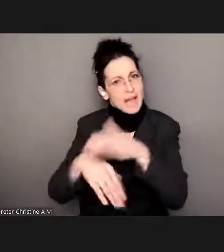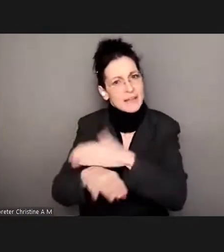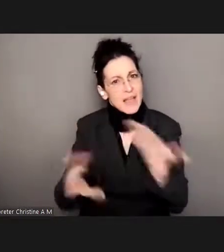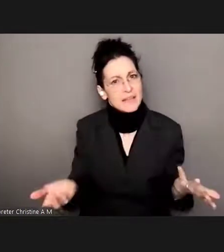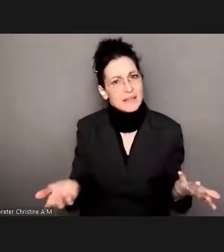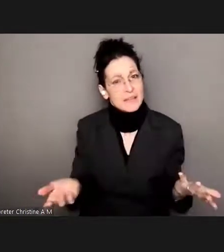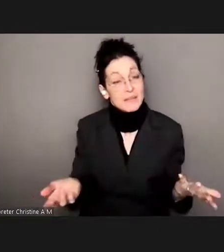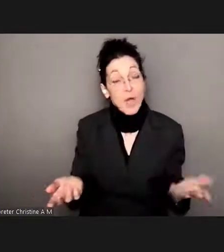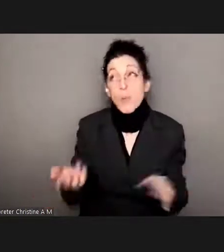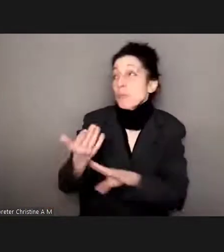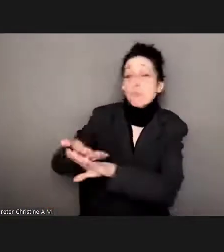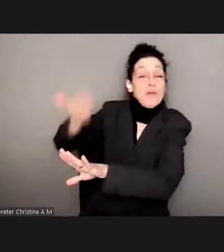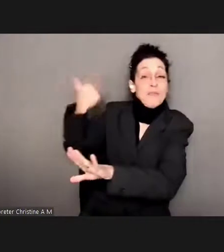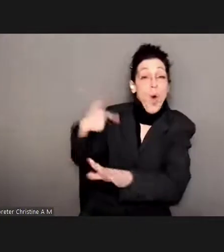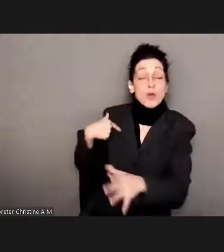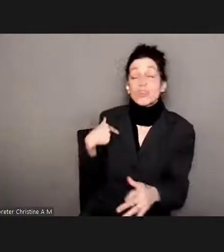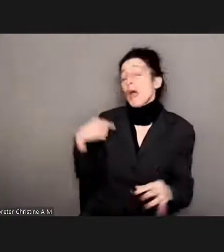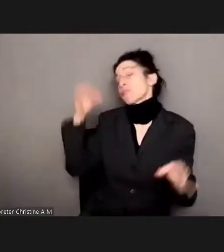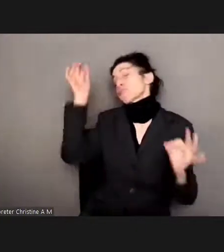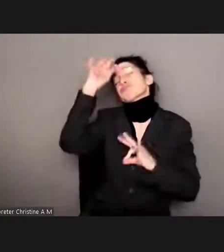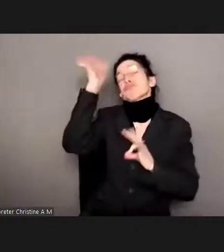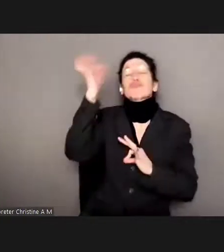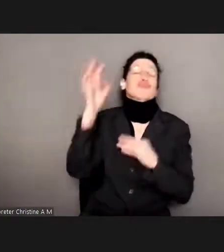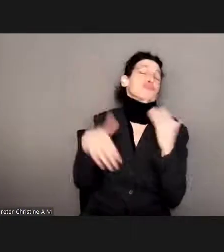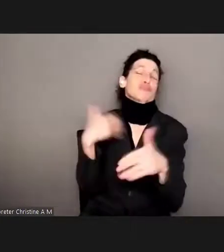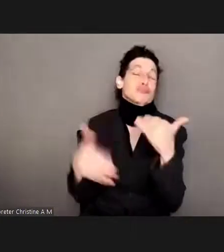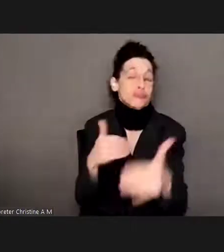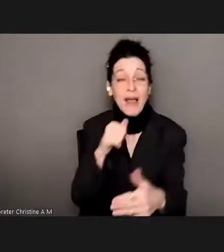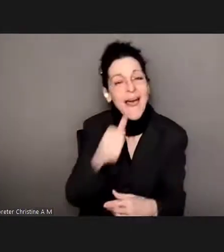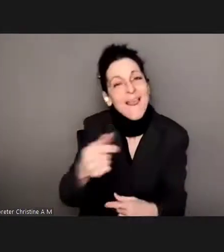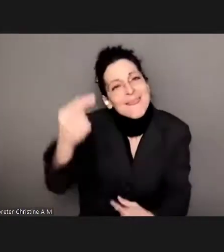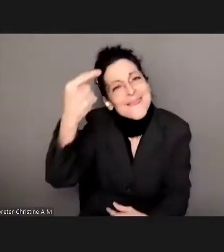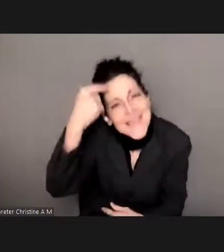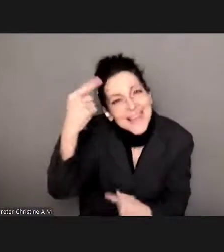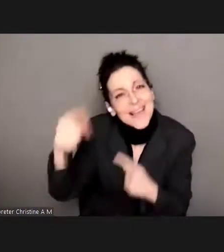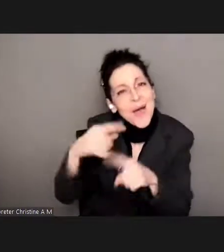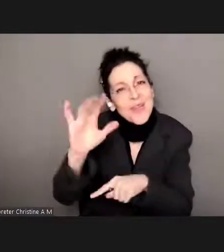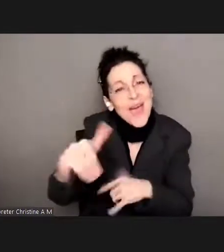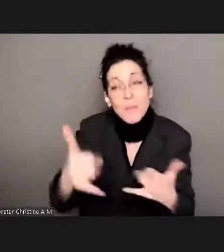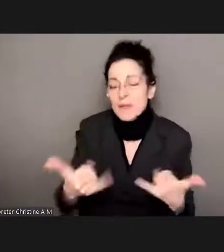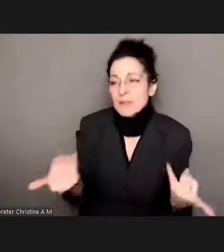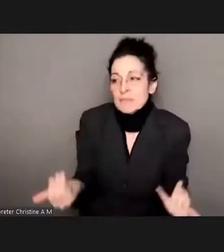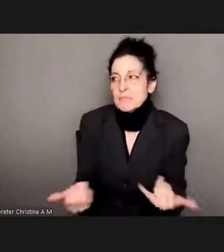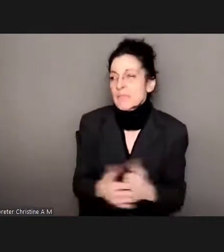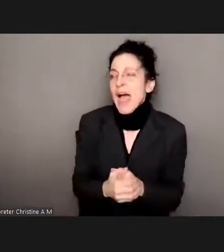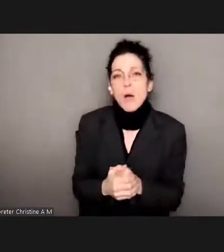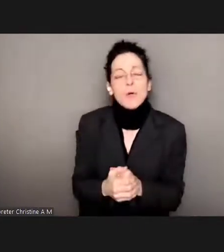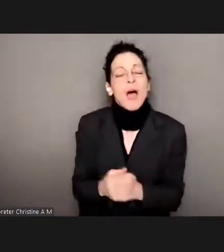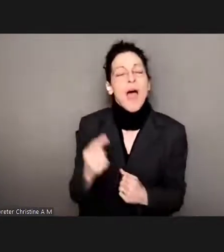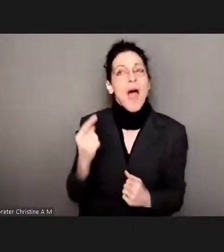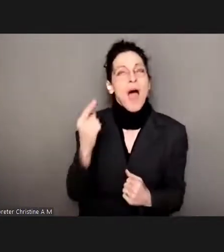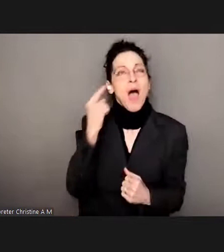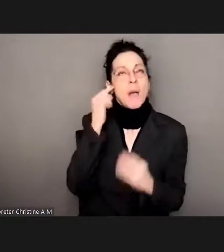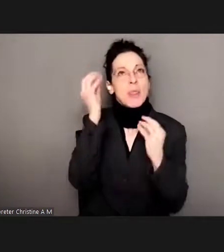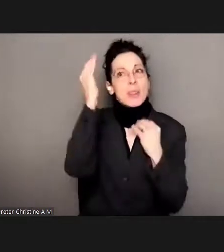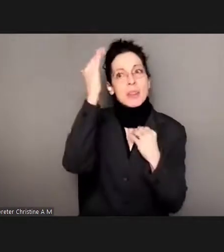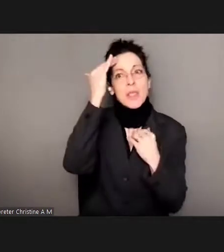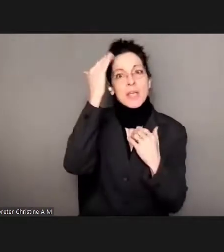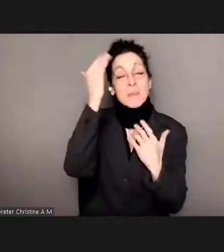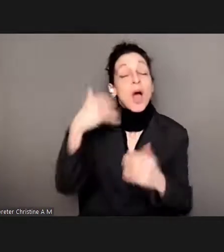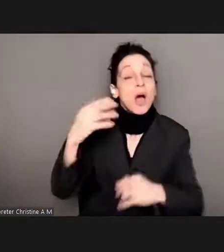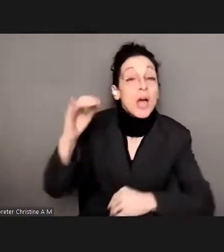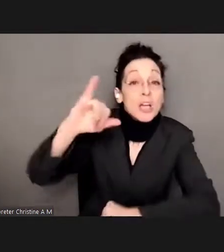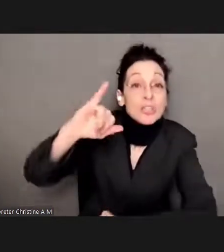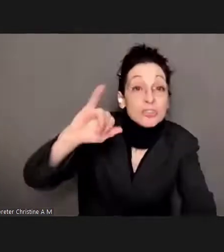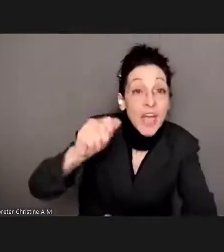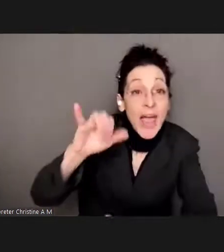about. Or Jay's talk was really impactful about just having our spaces on campus and how inaccessible